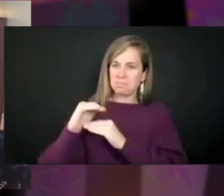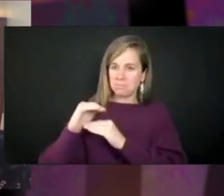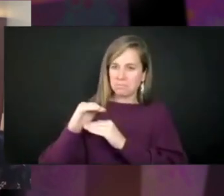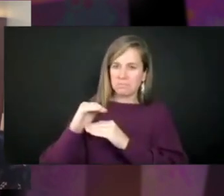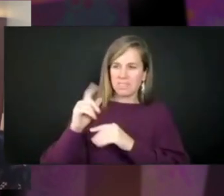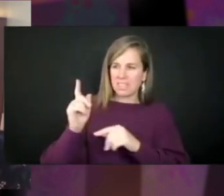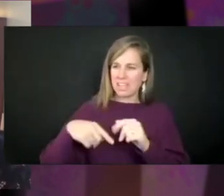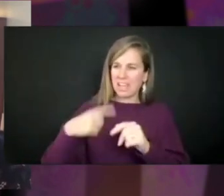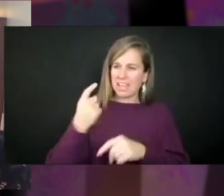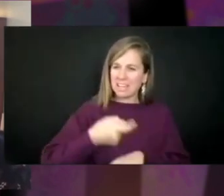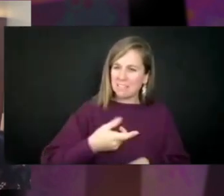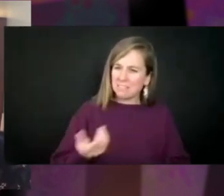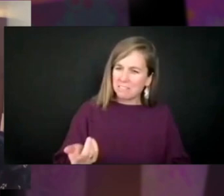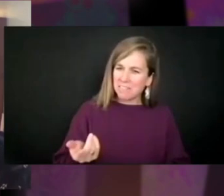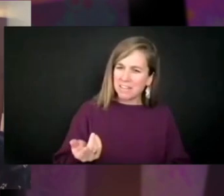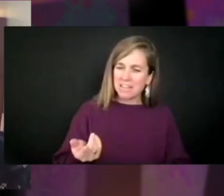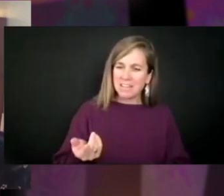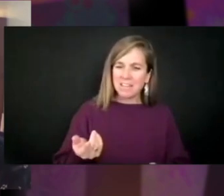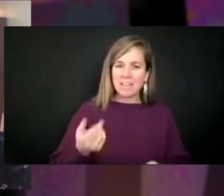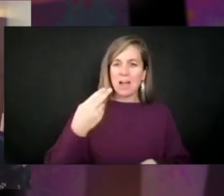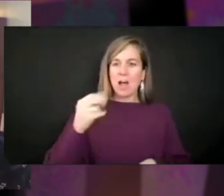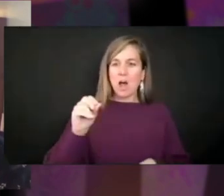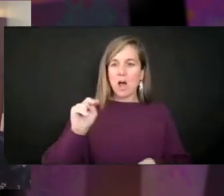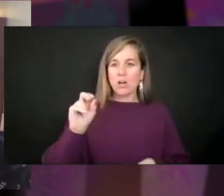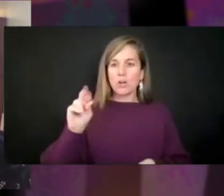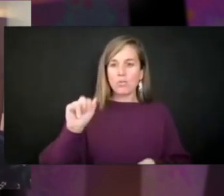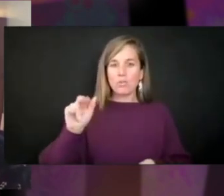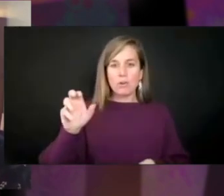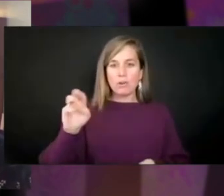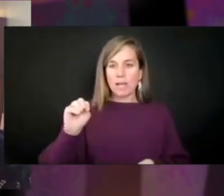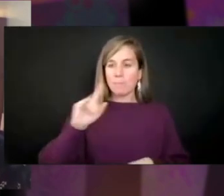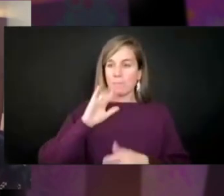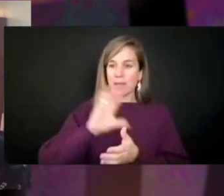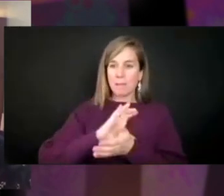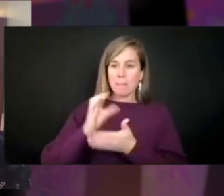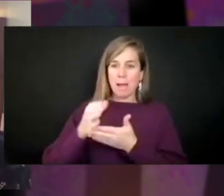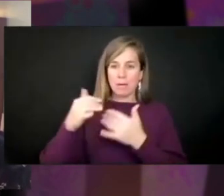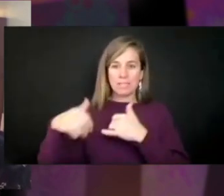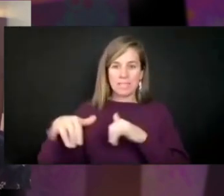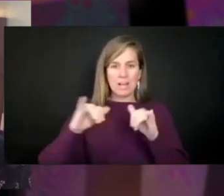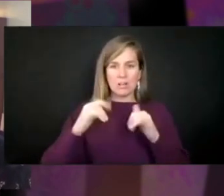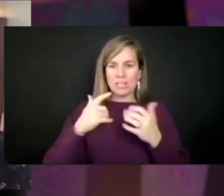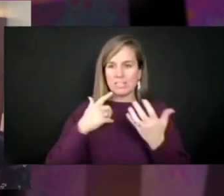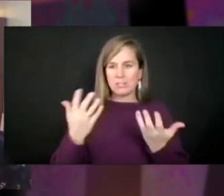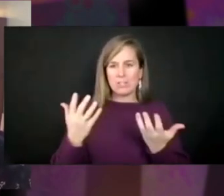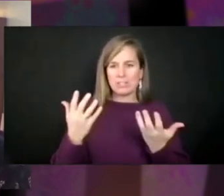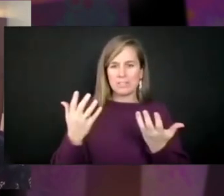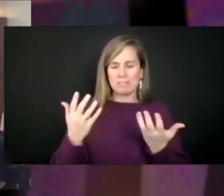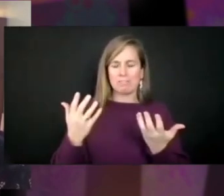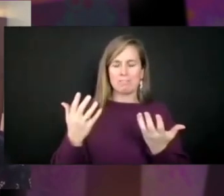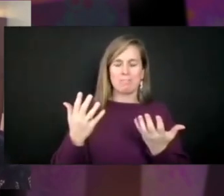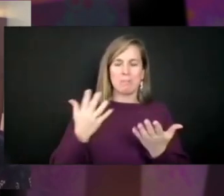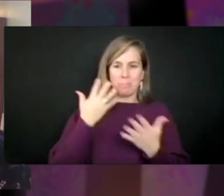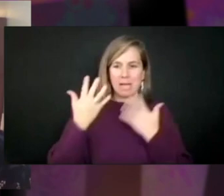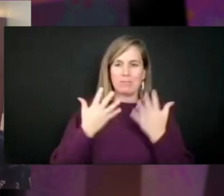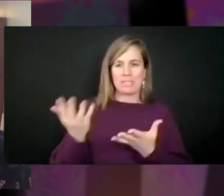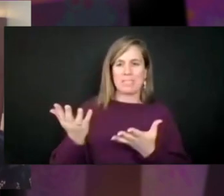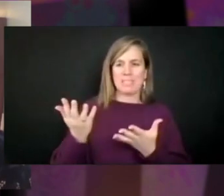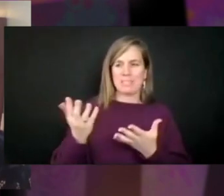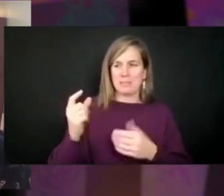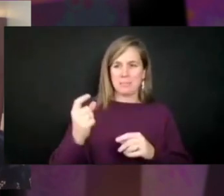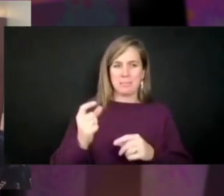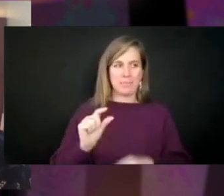dollars, the amount that's standard at those institutions is just deplorable. So